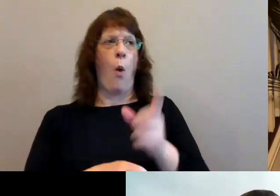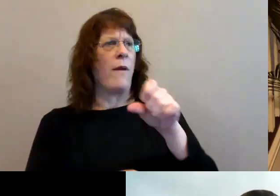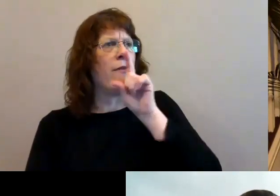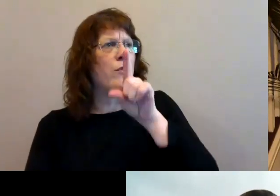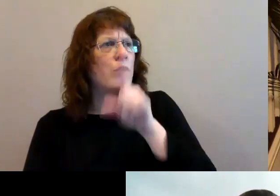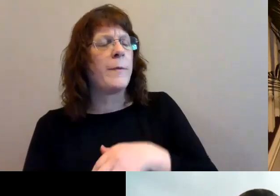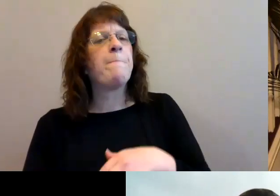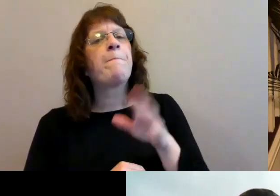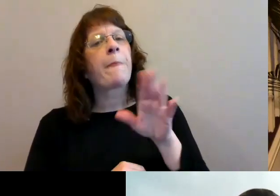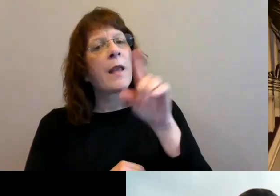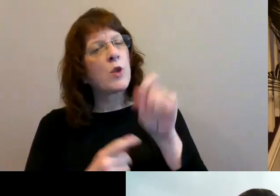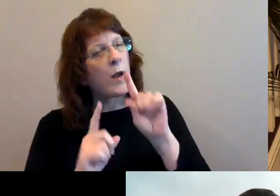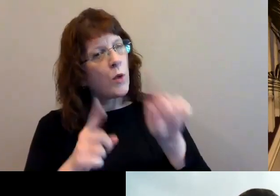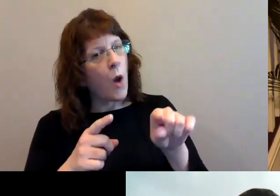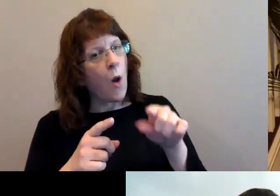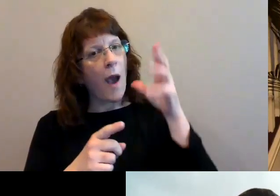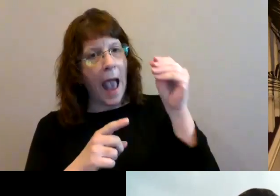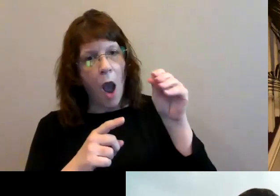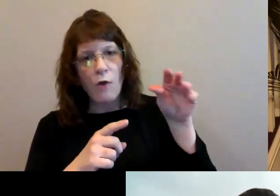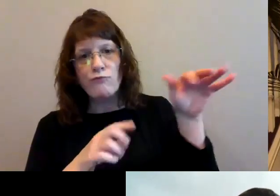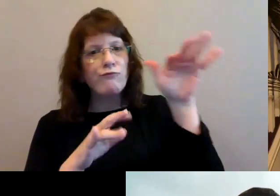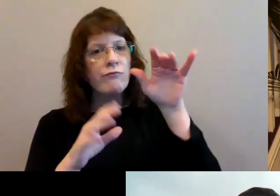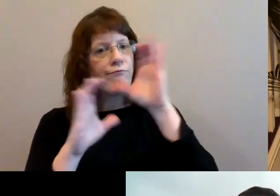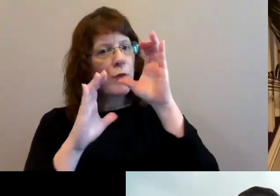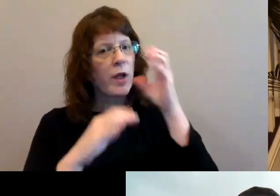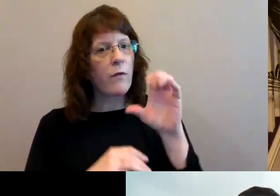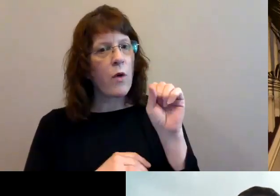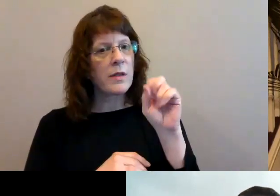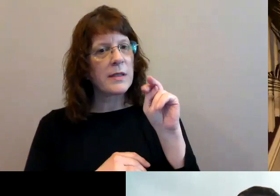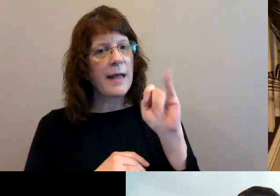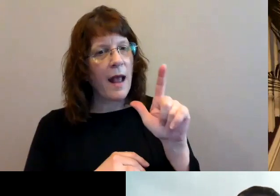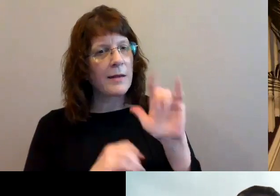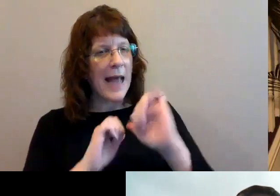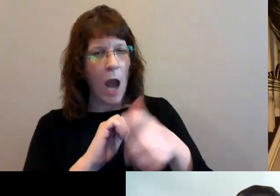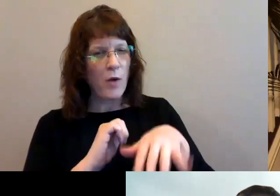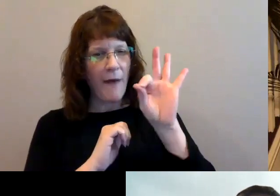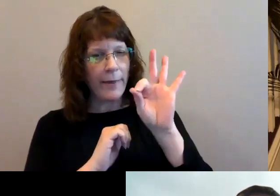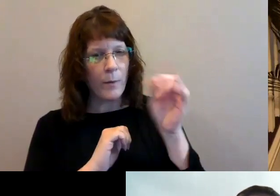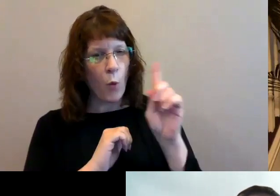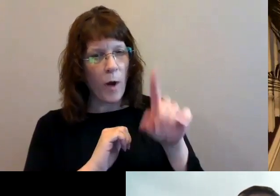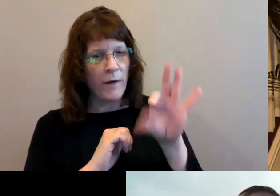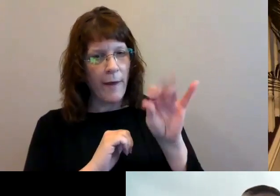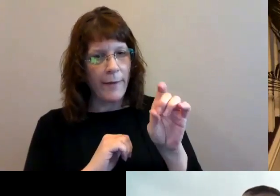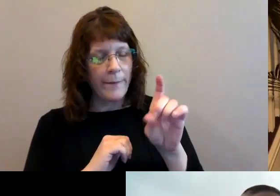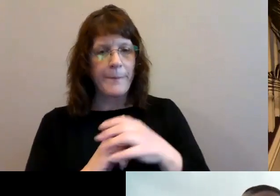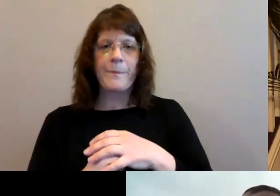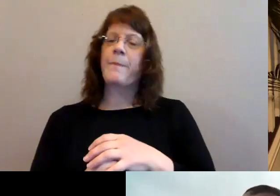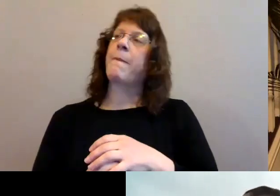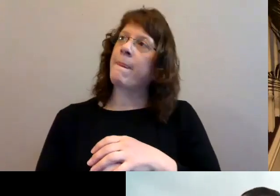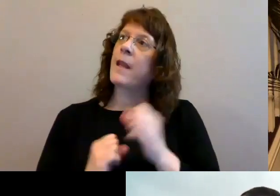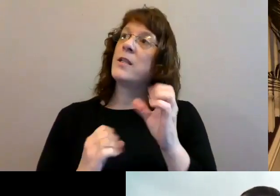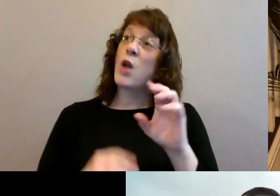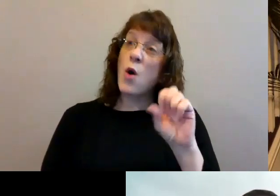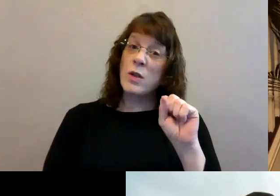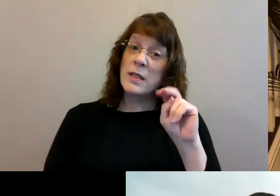Yeah. So when you're going out into the field and you're looking for the snails, how can you find them and where are they hanging out? Okay, so the snails